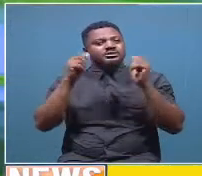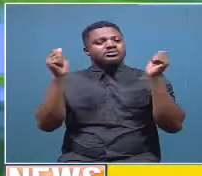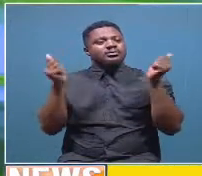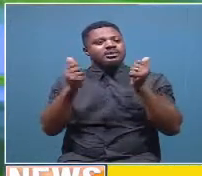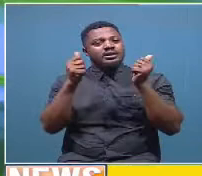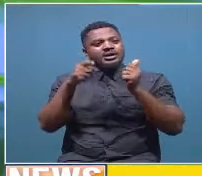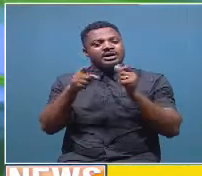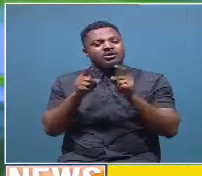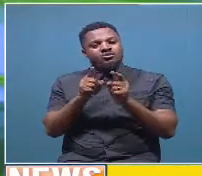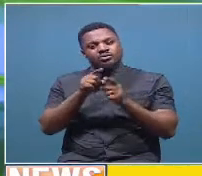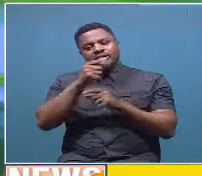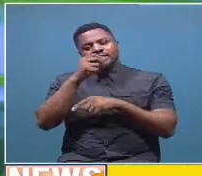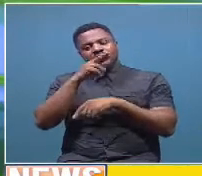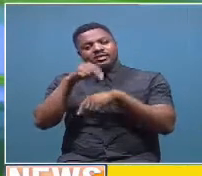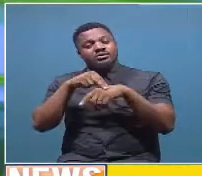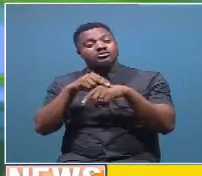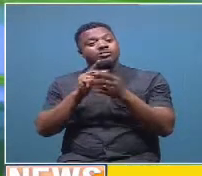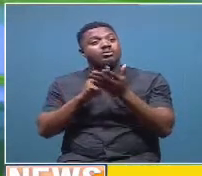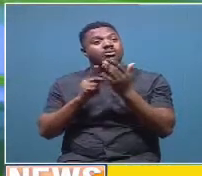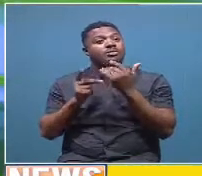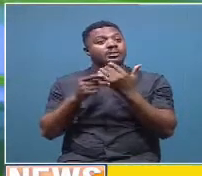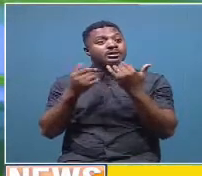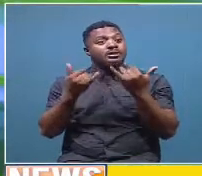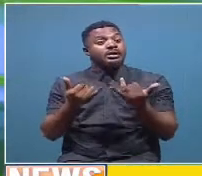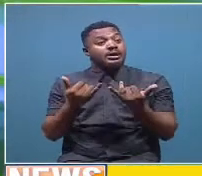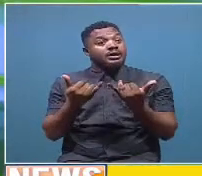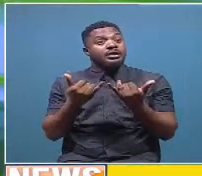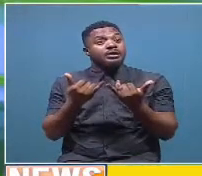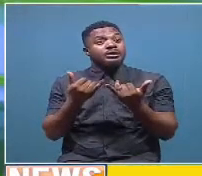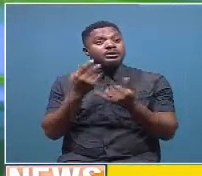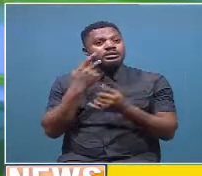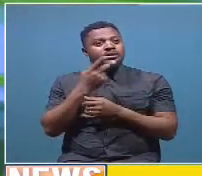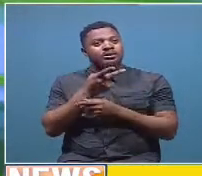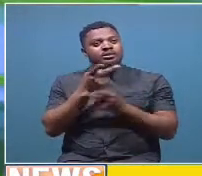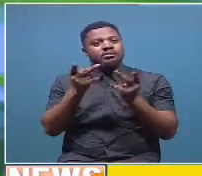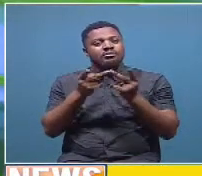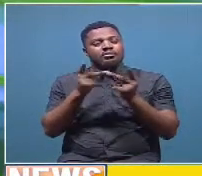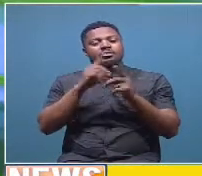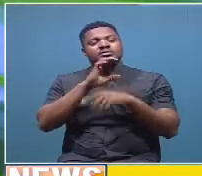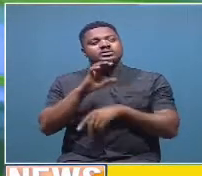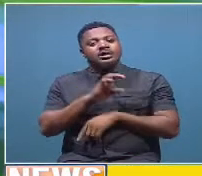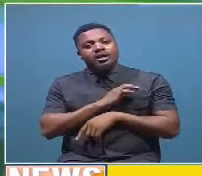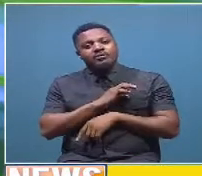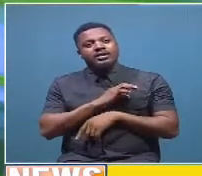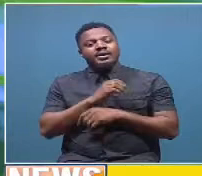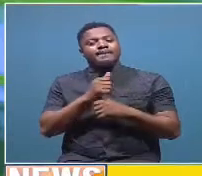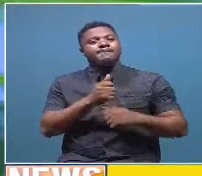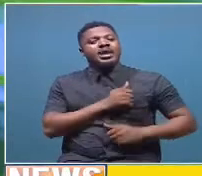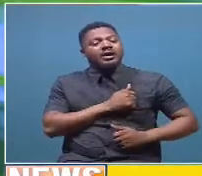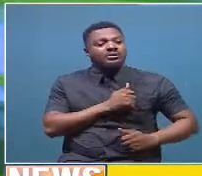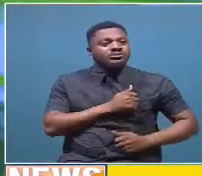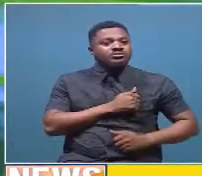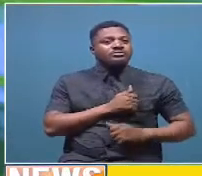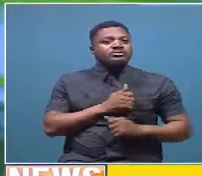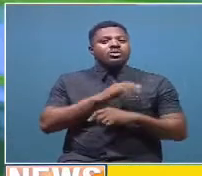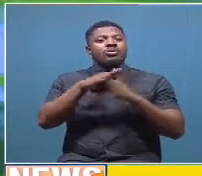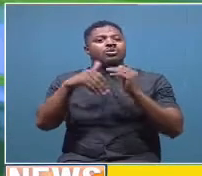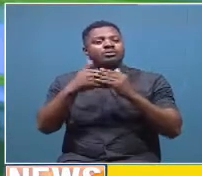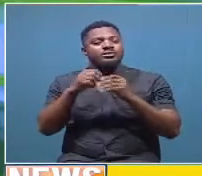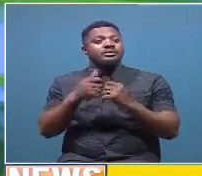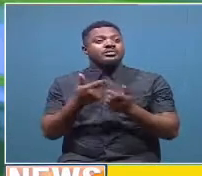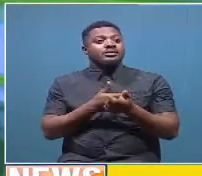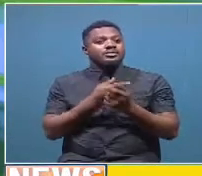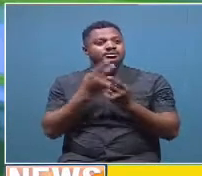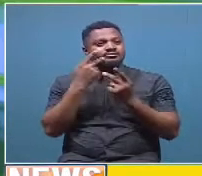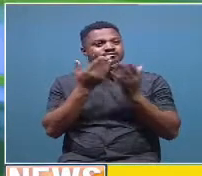as well as other national events. It is currently the site for all civic and military parades in